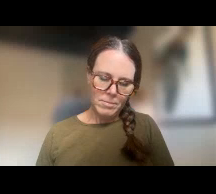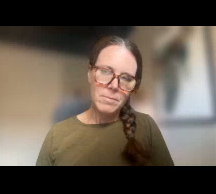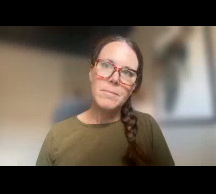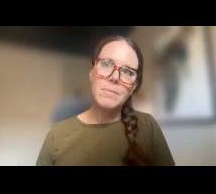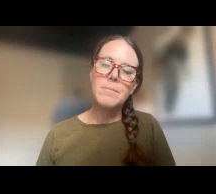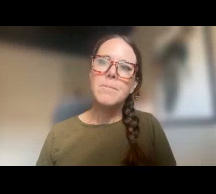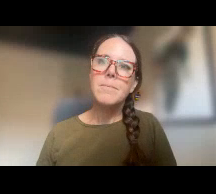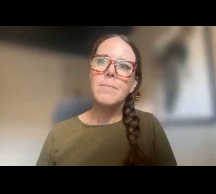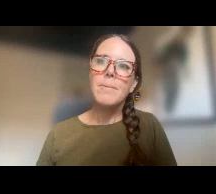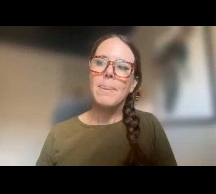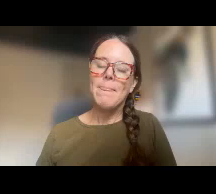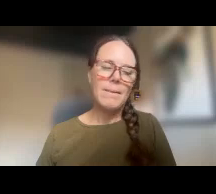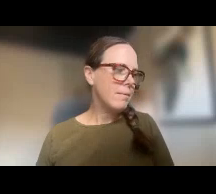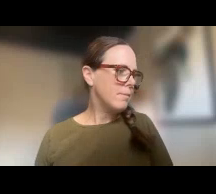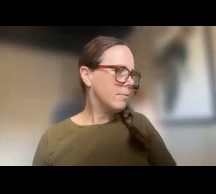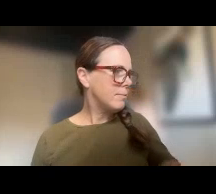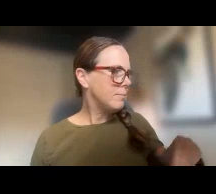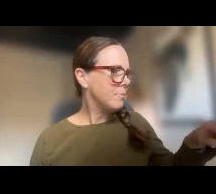they've received an award